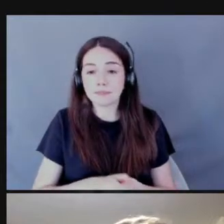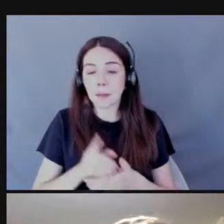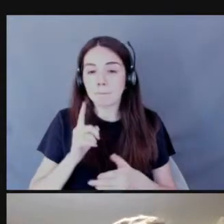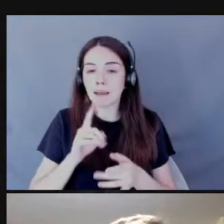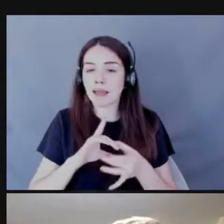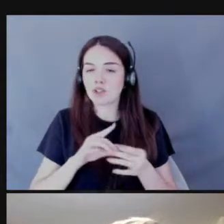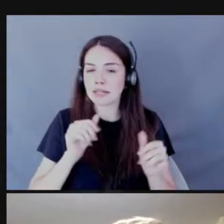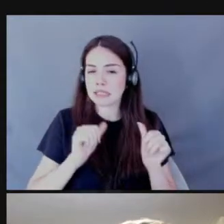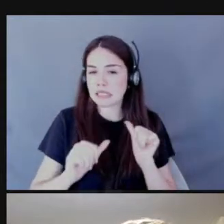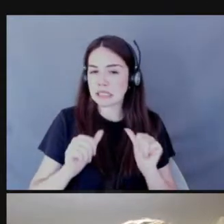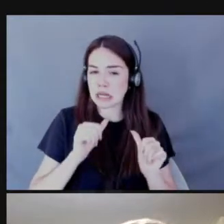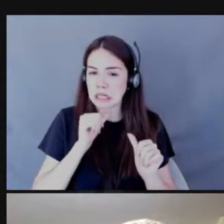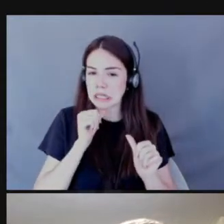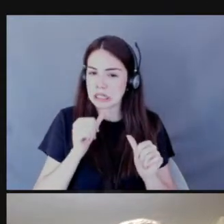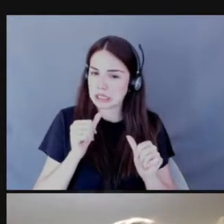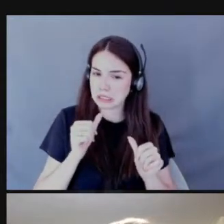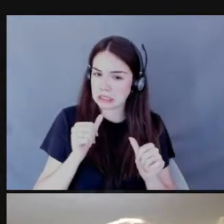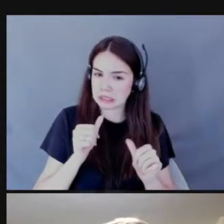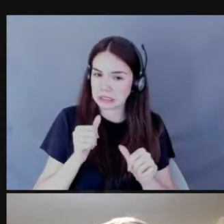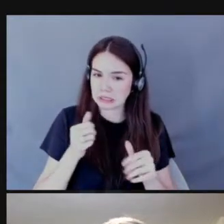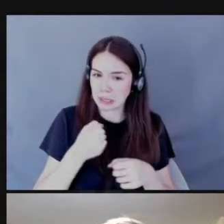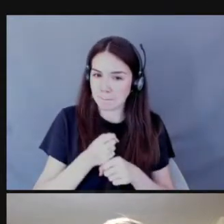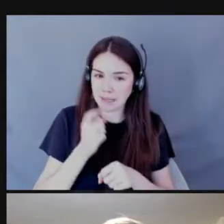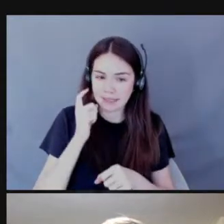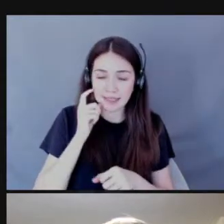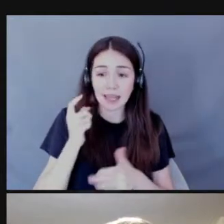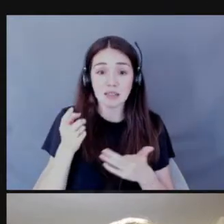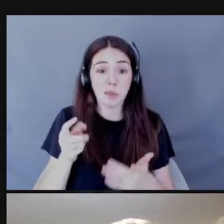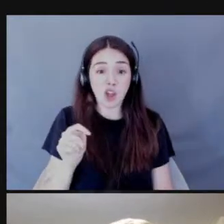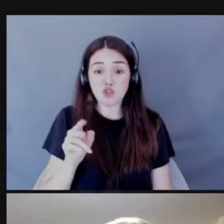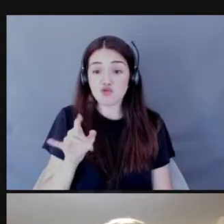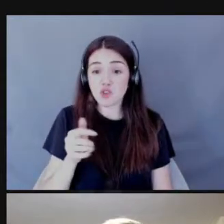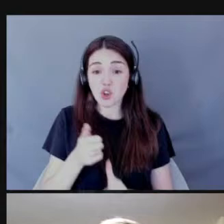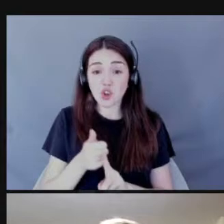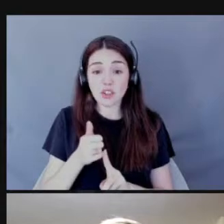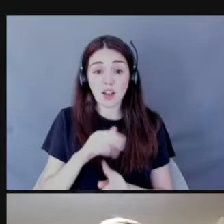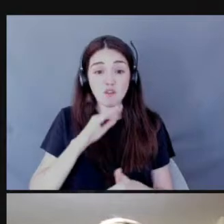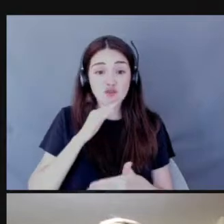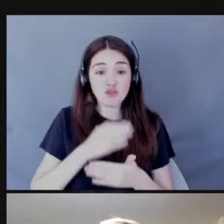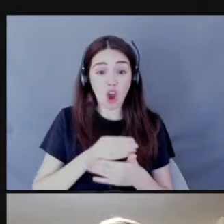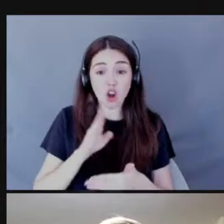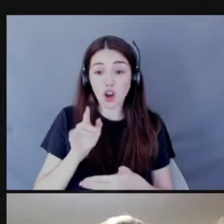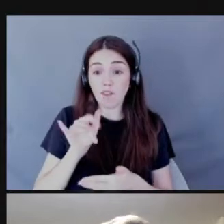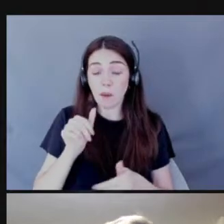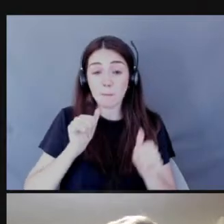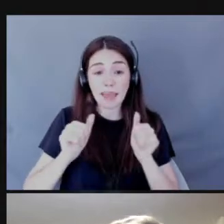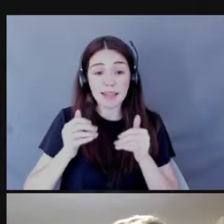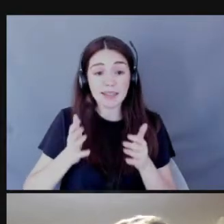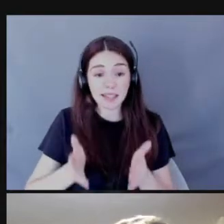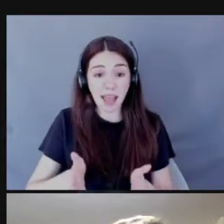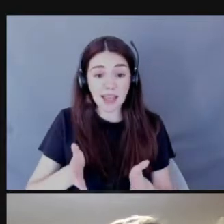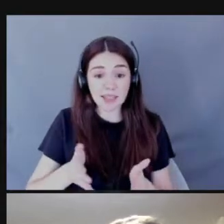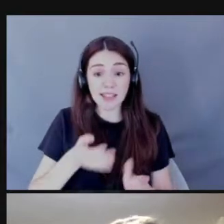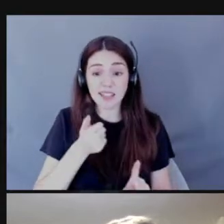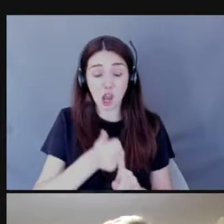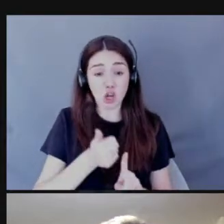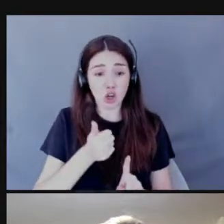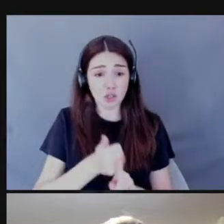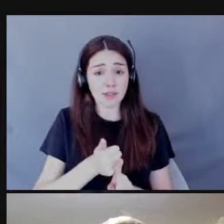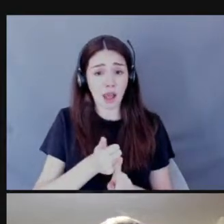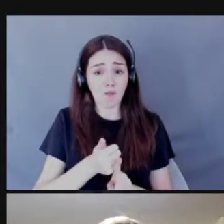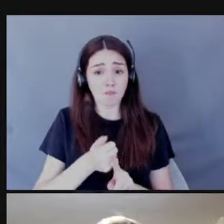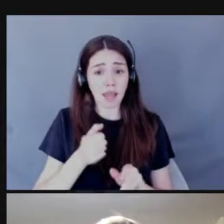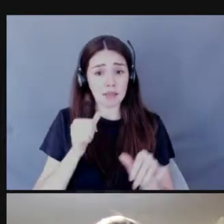together. And Trudy, who was the daughter of a scientist and a bay scientist, and who was herself scientifically